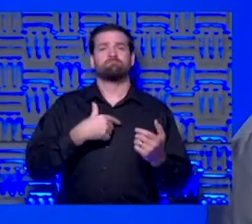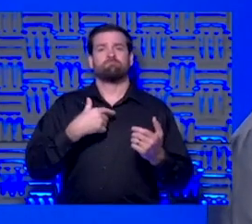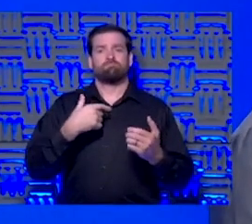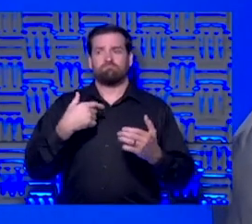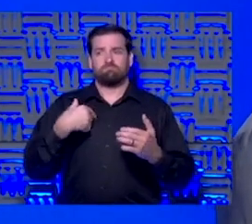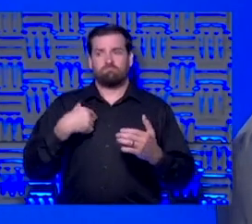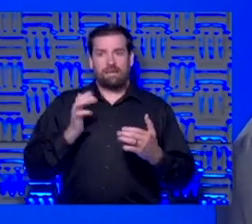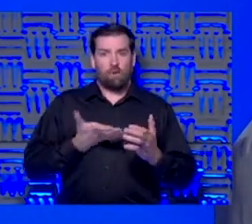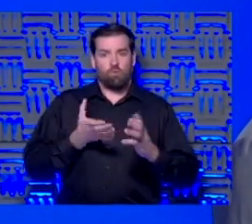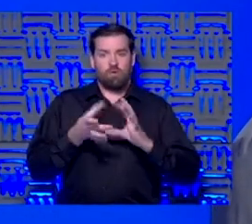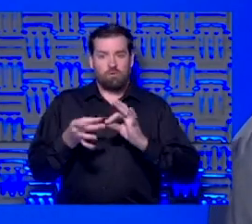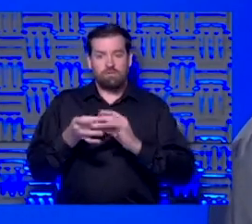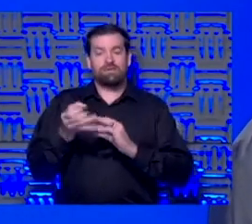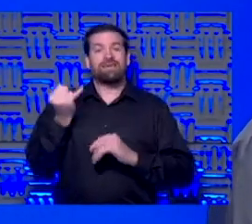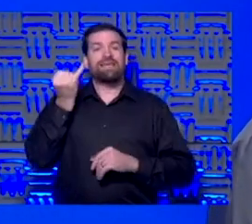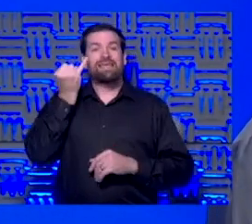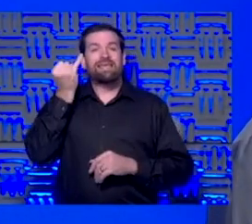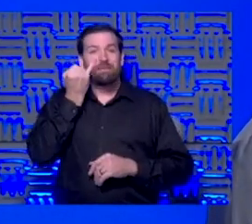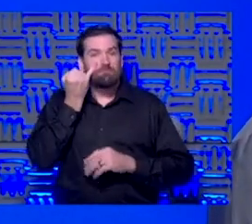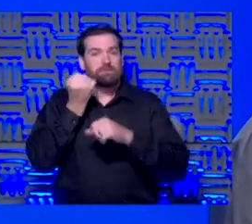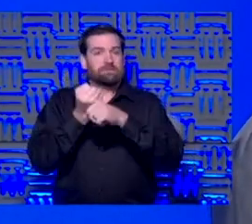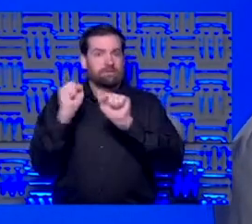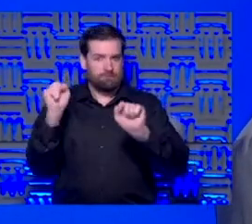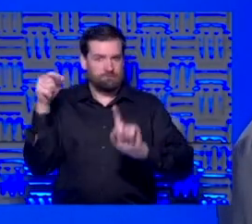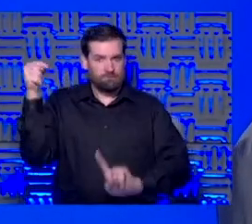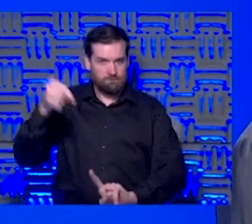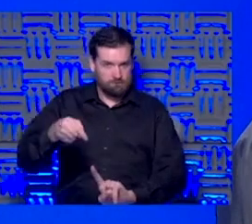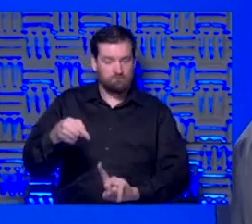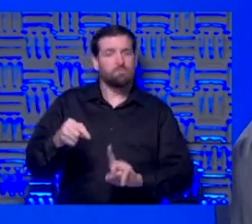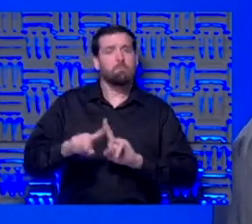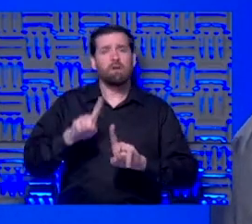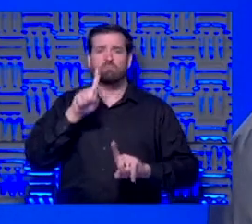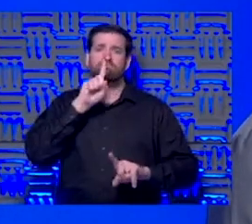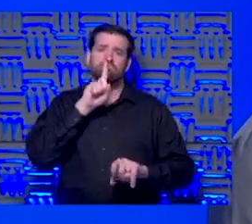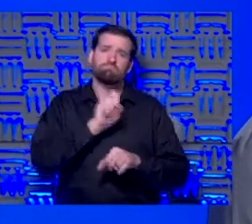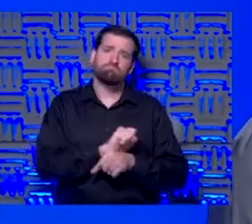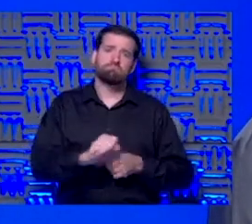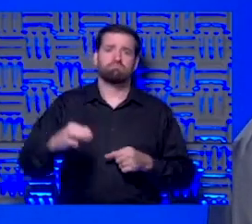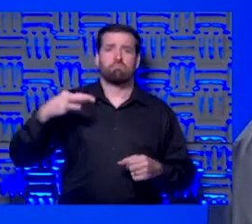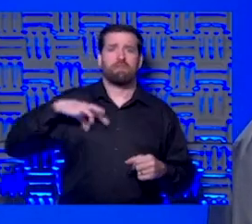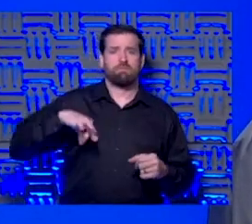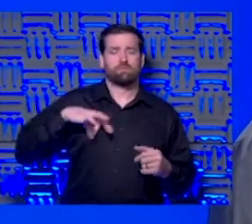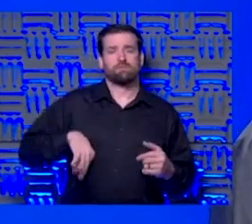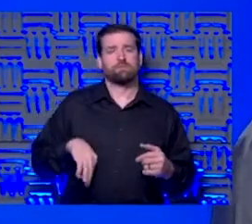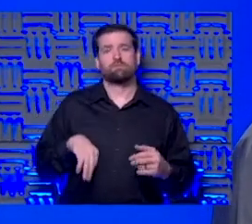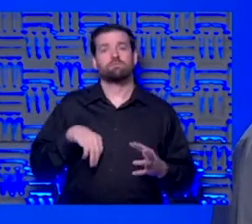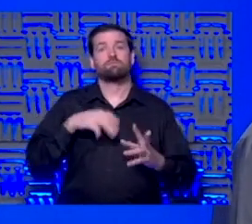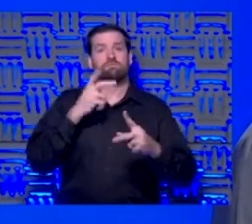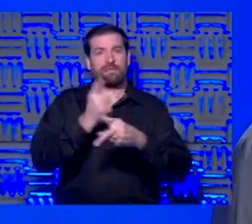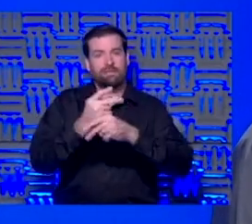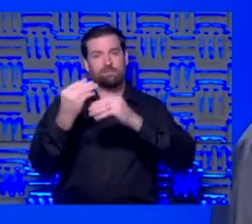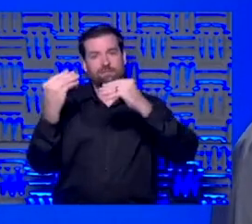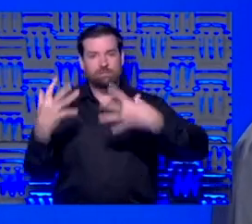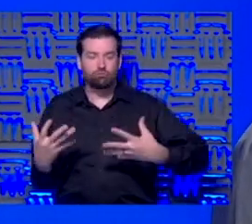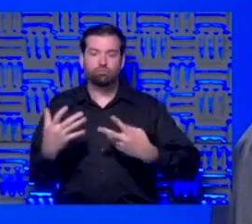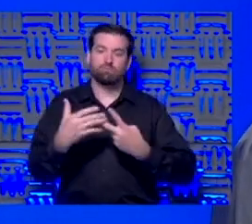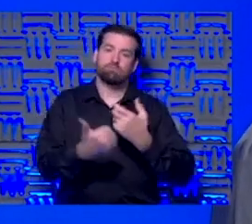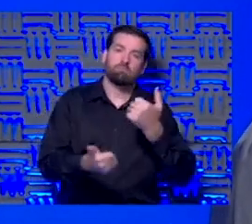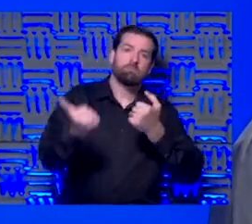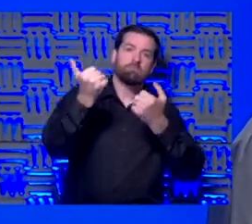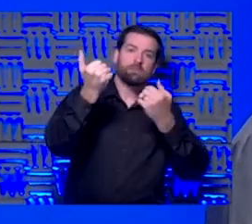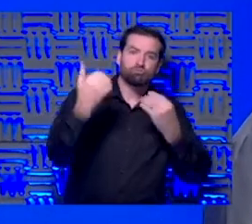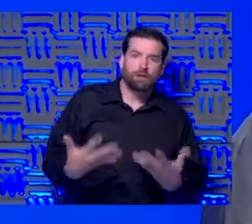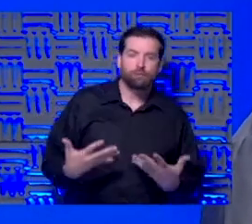our comments with, if it's safe. But I think that there are definitely benefits. Again, we do need to keep the teachers, the administrators, the